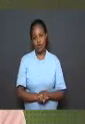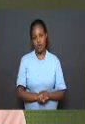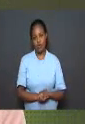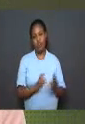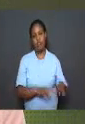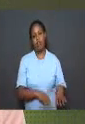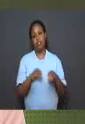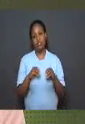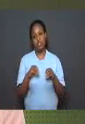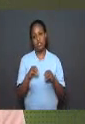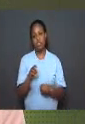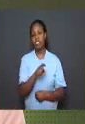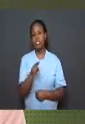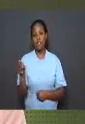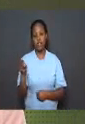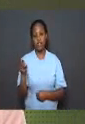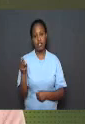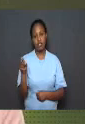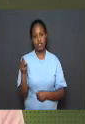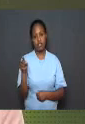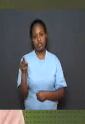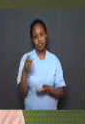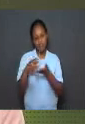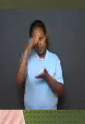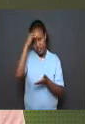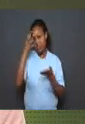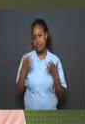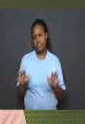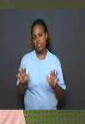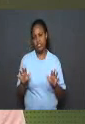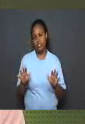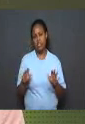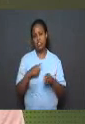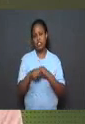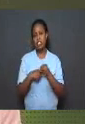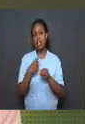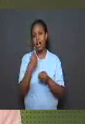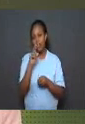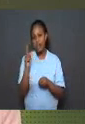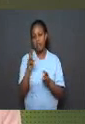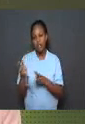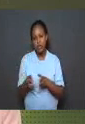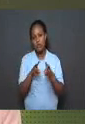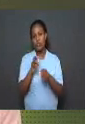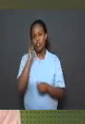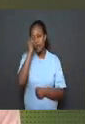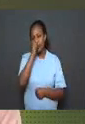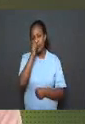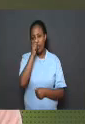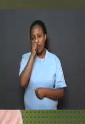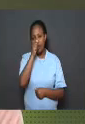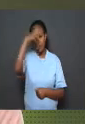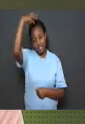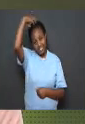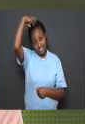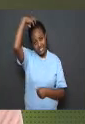Students, you have already studied some of the ways that past Ethiopian